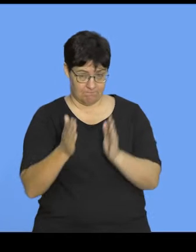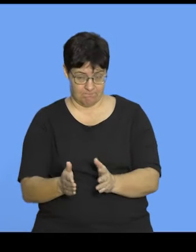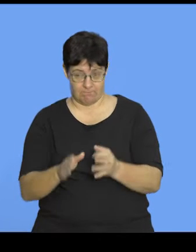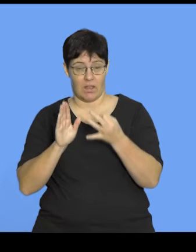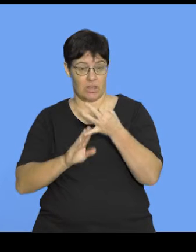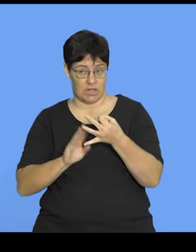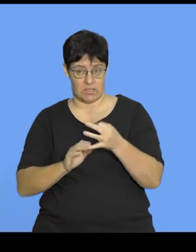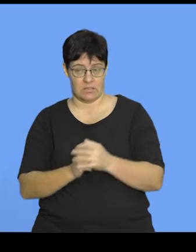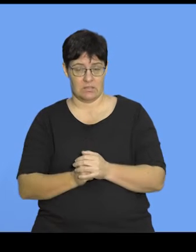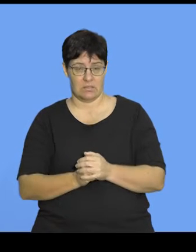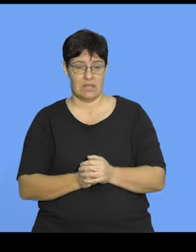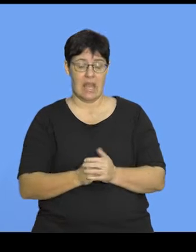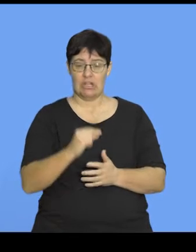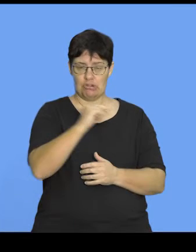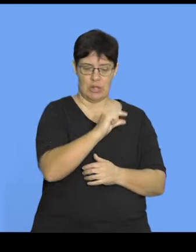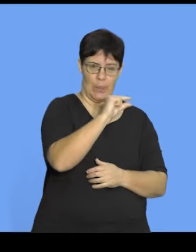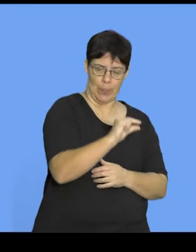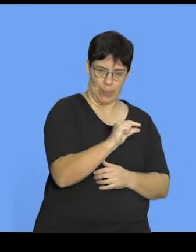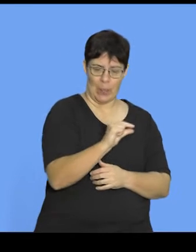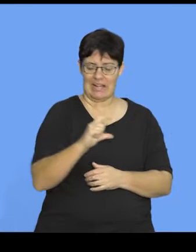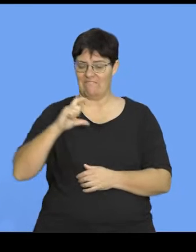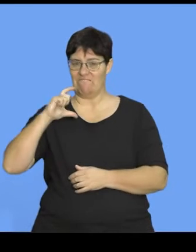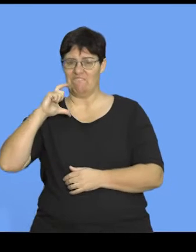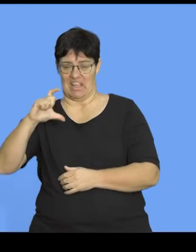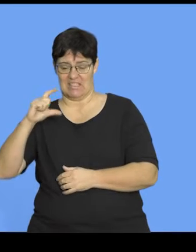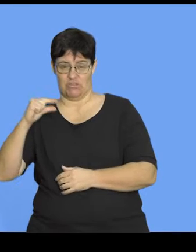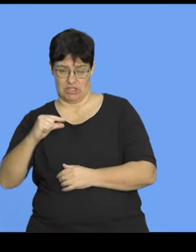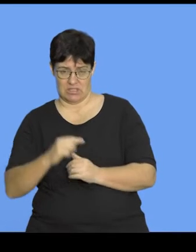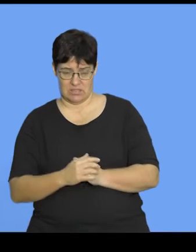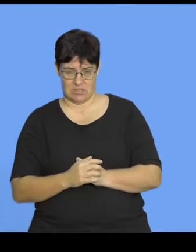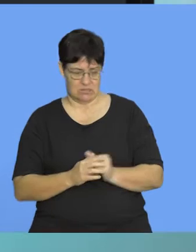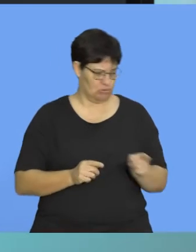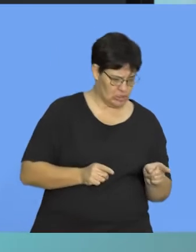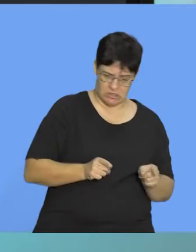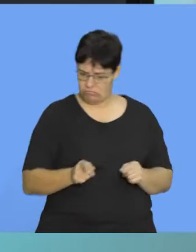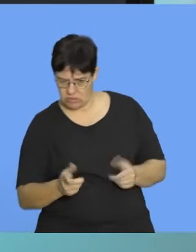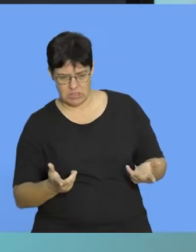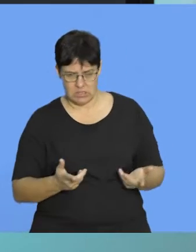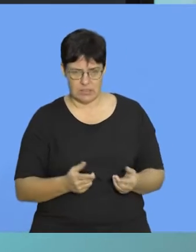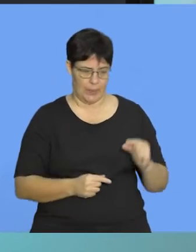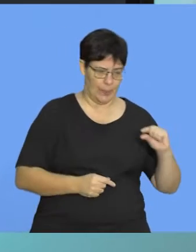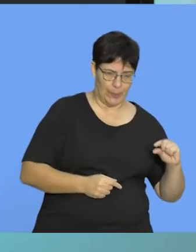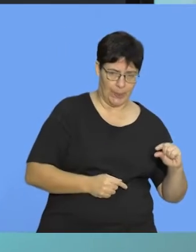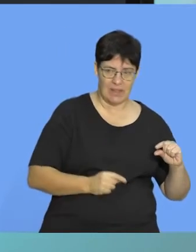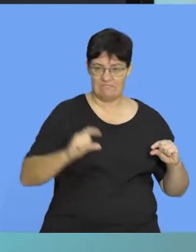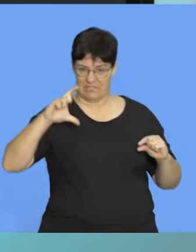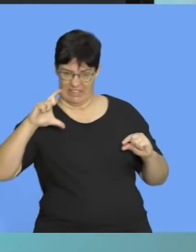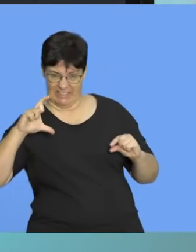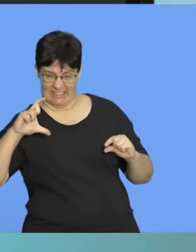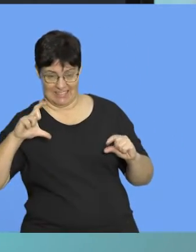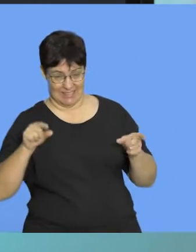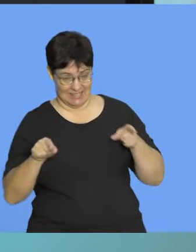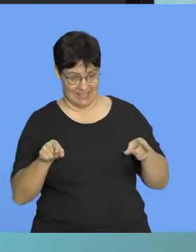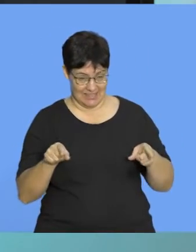Then we need to look at the difference between little g and big G. And of course, when we go G and G, little g,